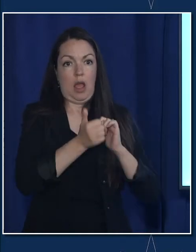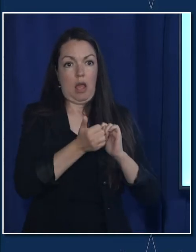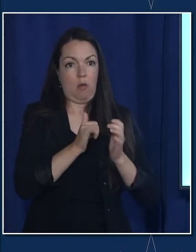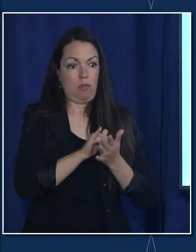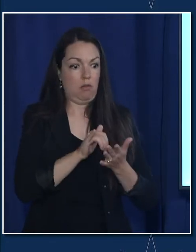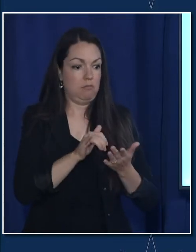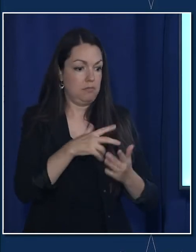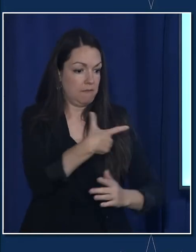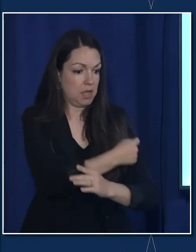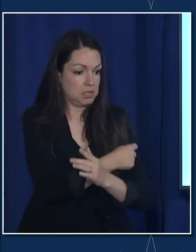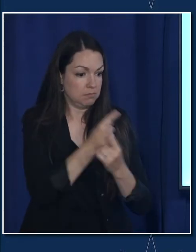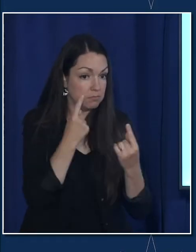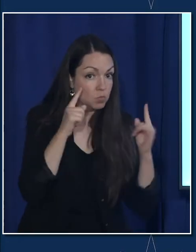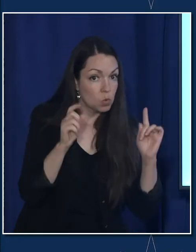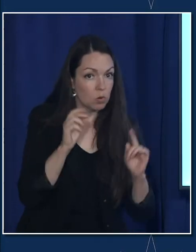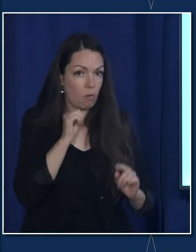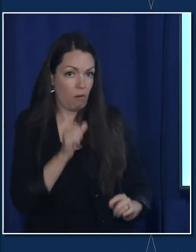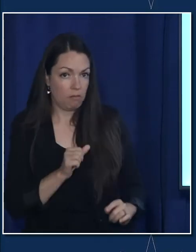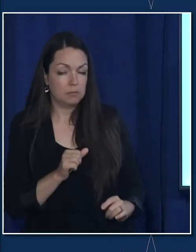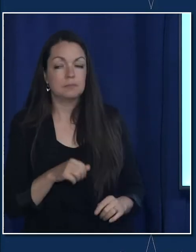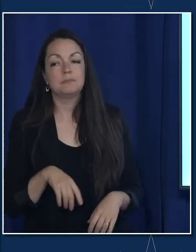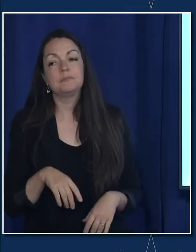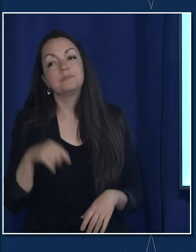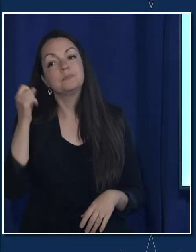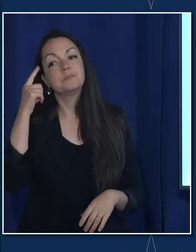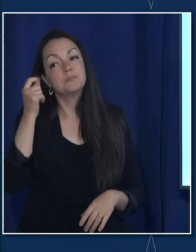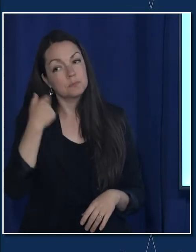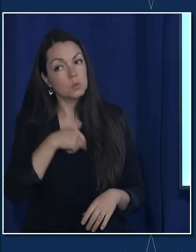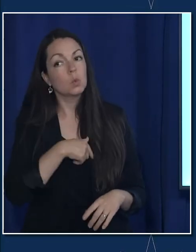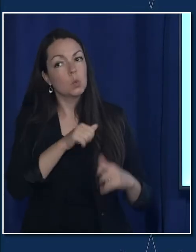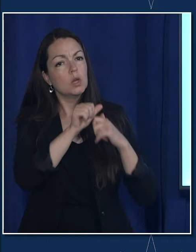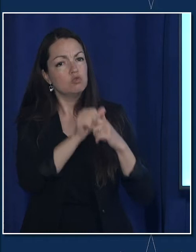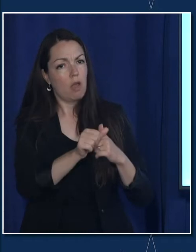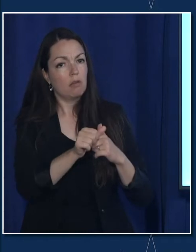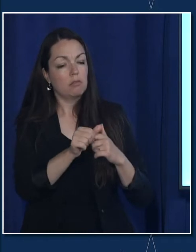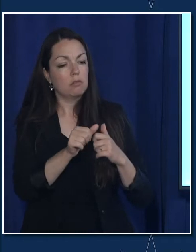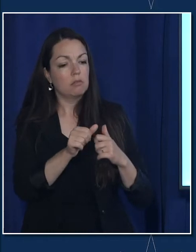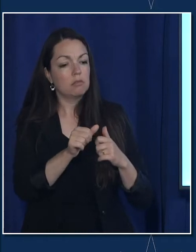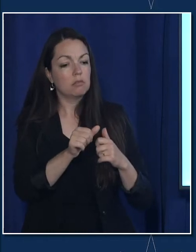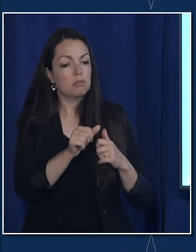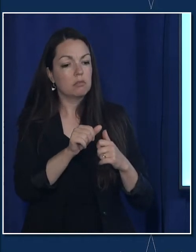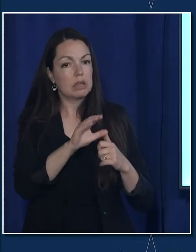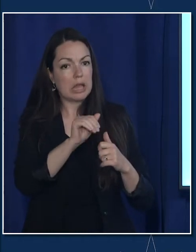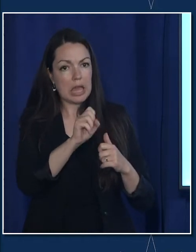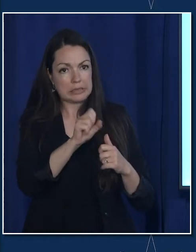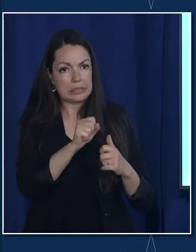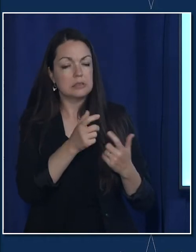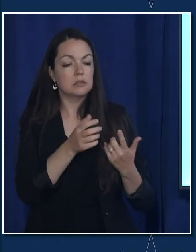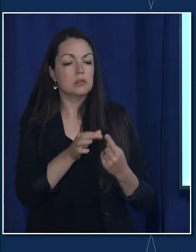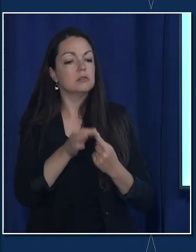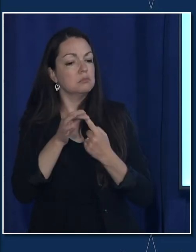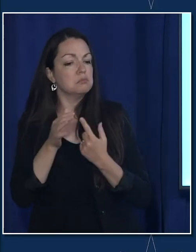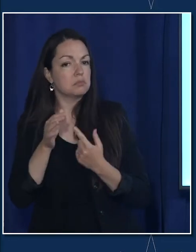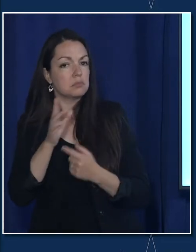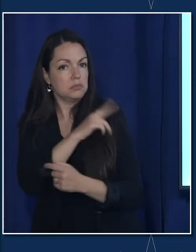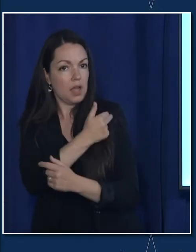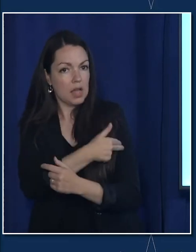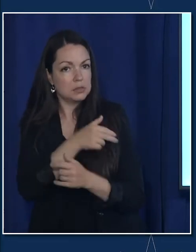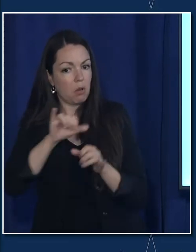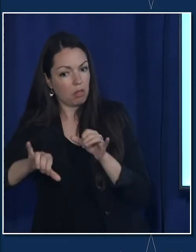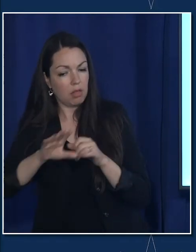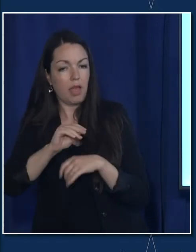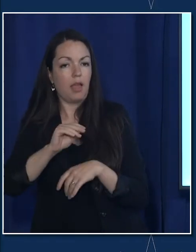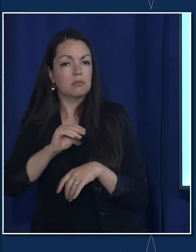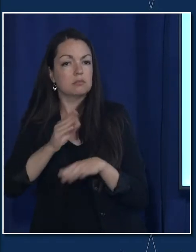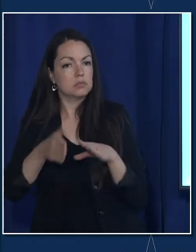performing. What I would say is we do track cases, and particularly hospitalizations and deaths. We do obviously look at what vaccine folks have been